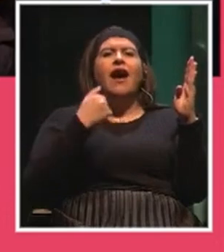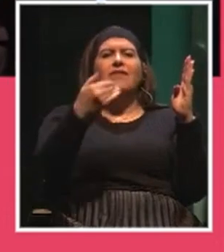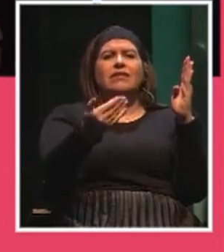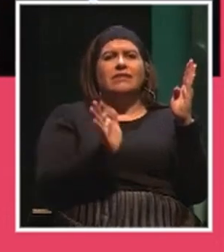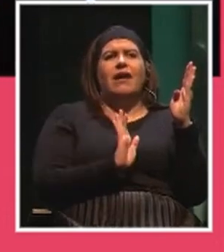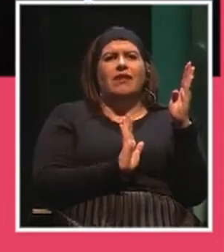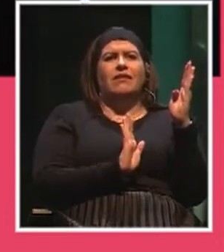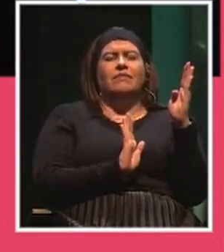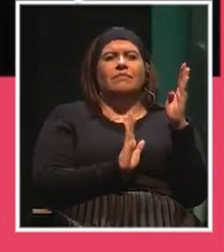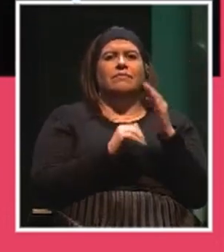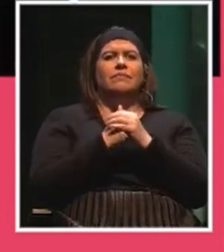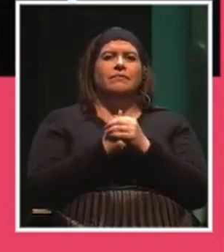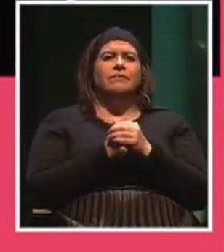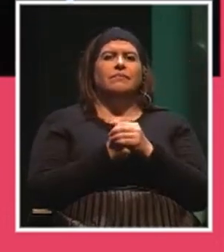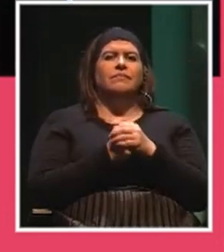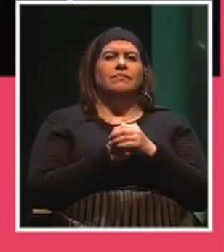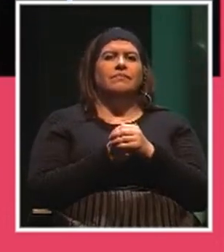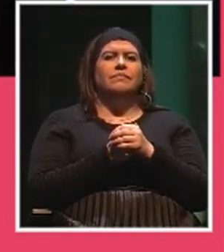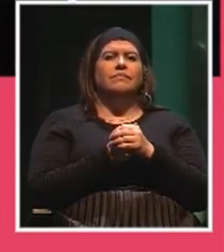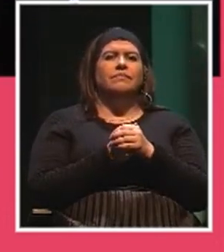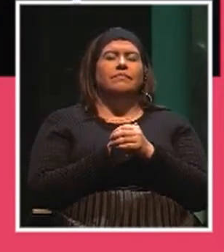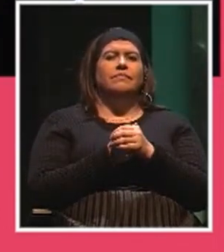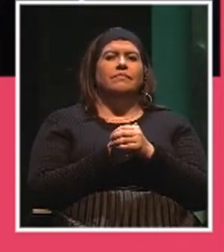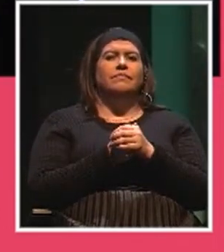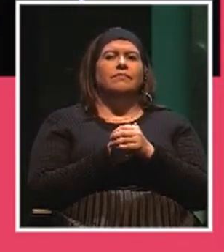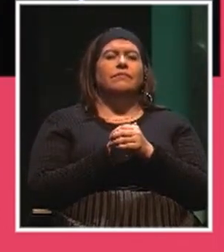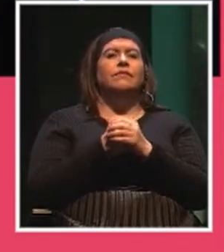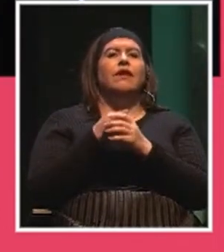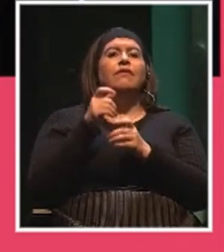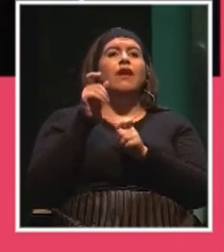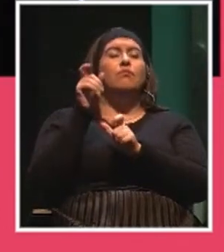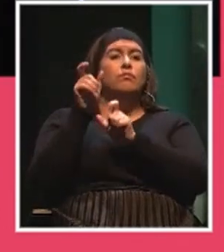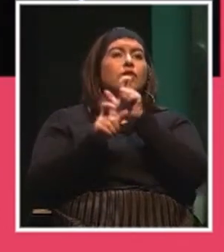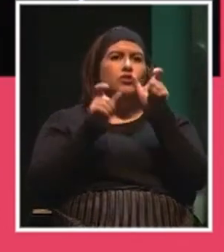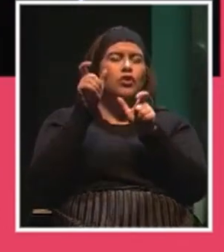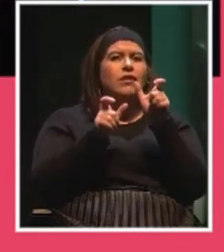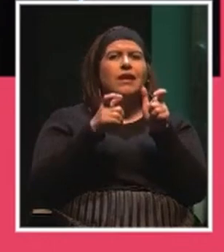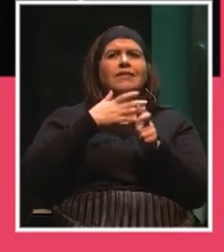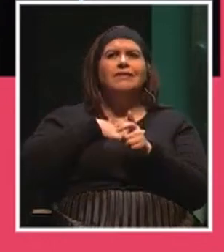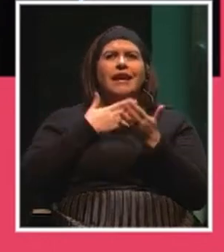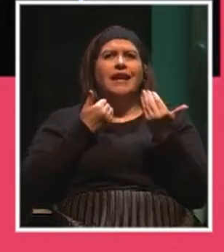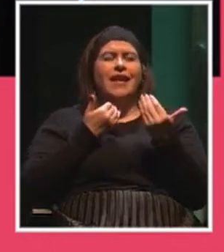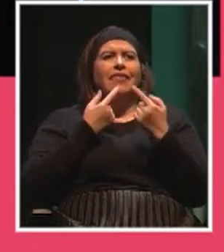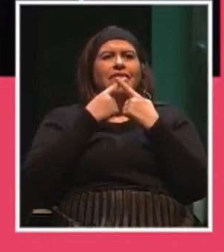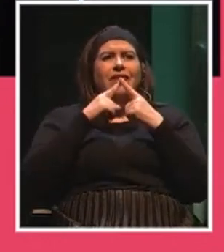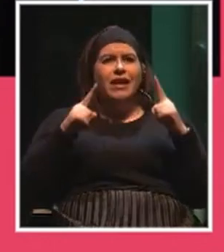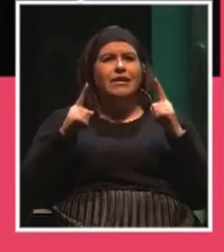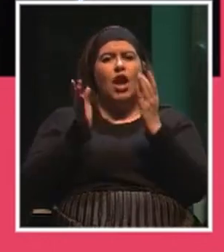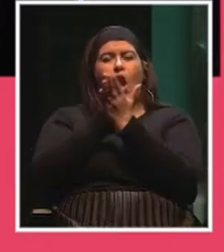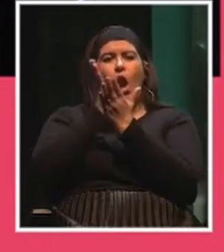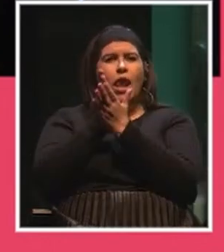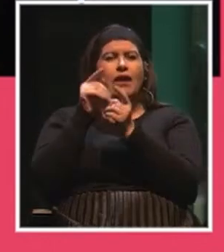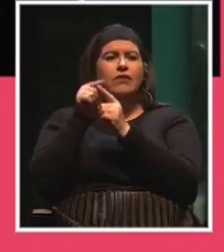then you have people from the books looking for stuff that's different than the books. And then they get into gigantic